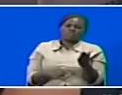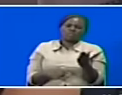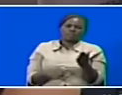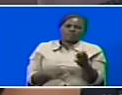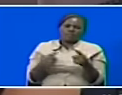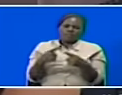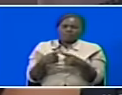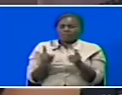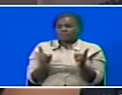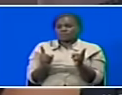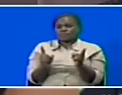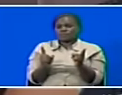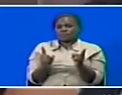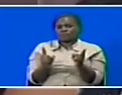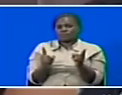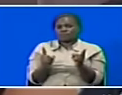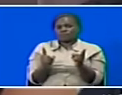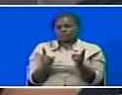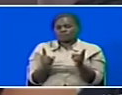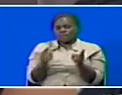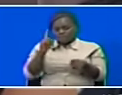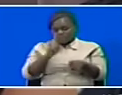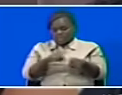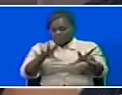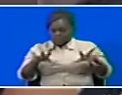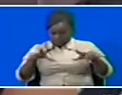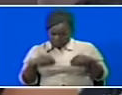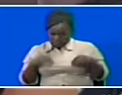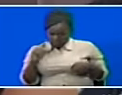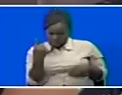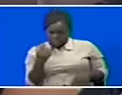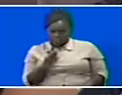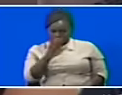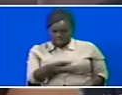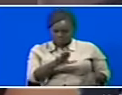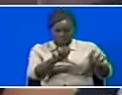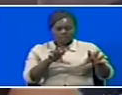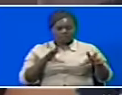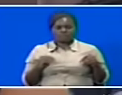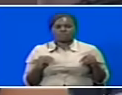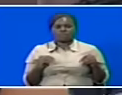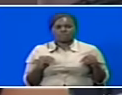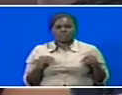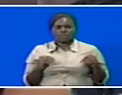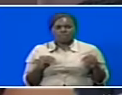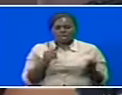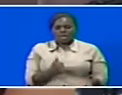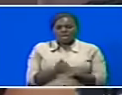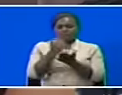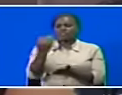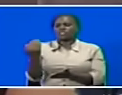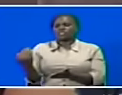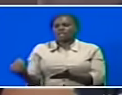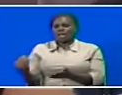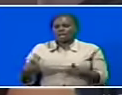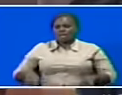But when you accept, that is the first step towards helping your child